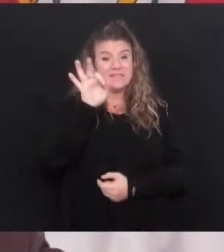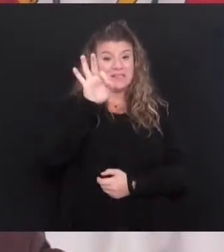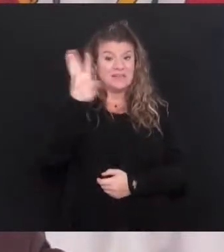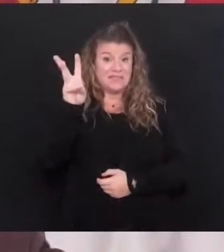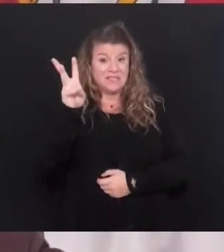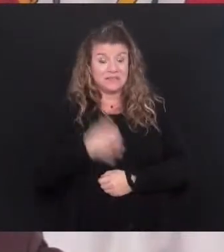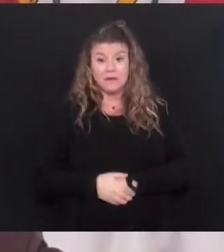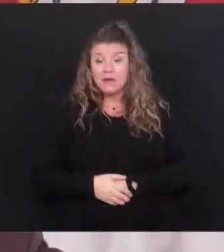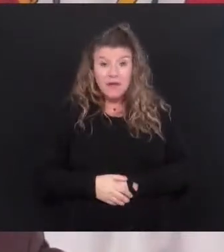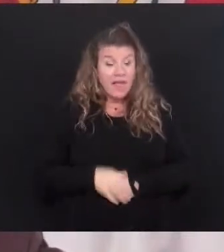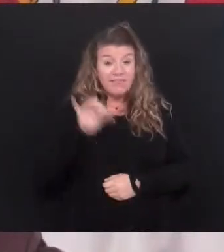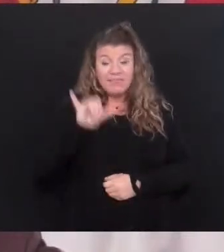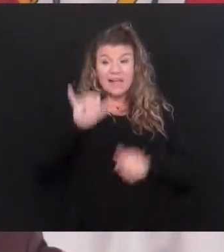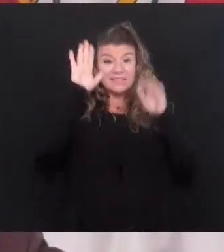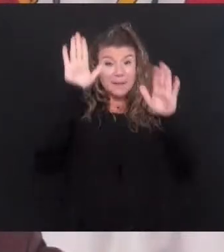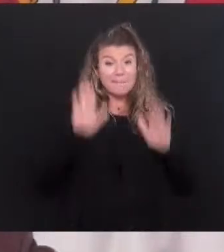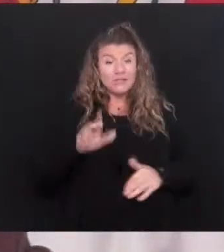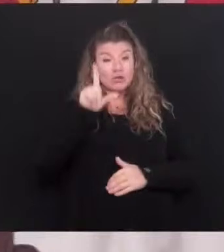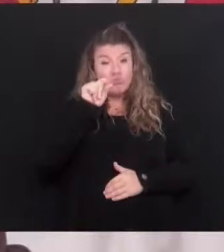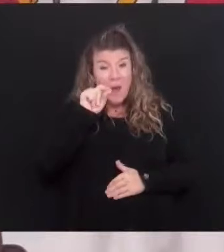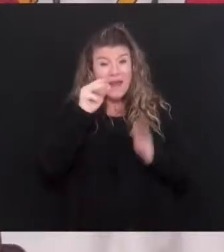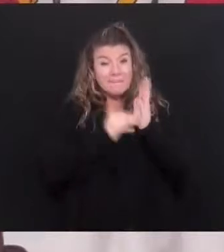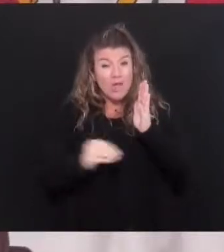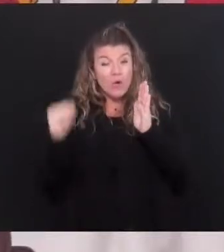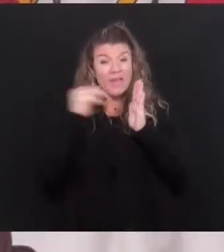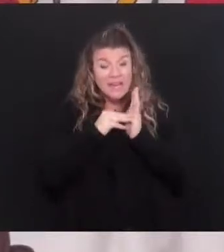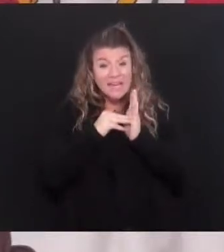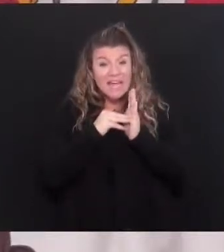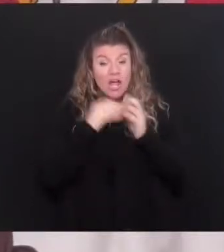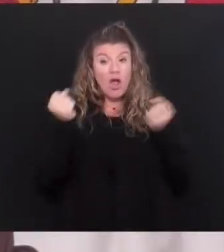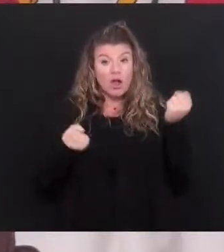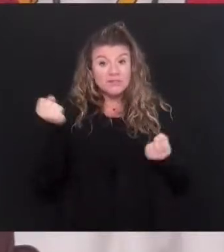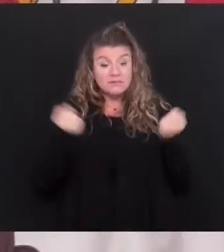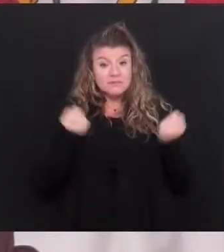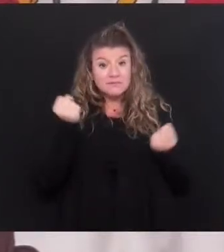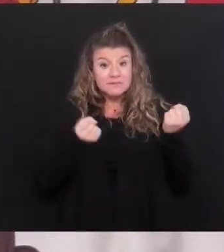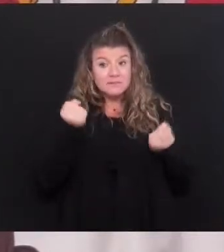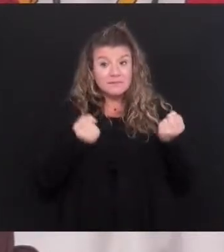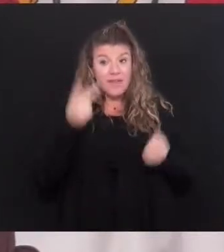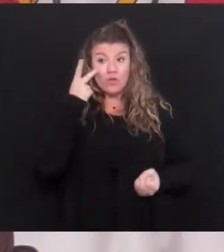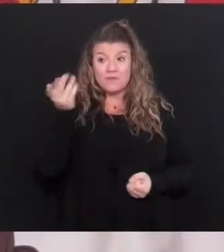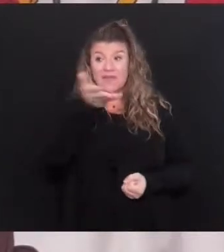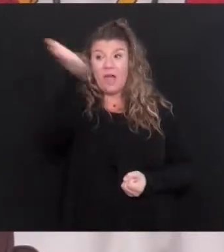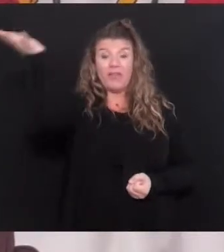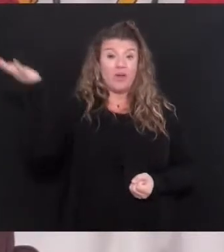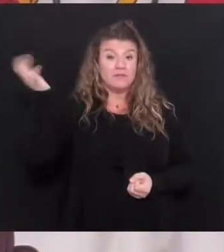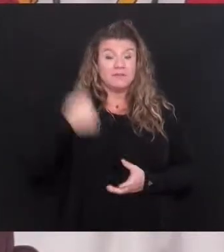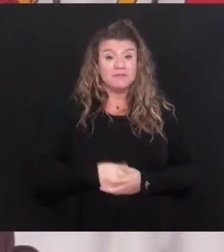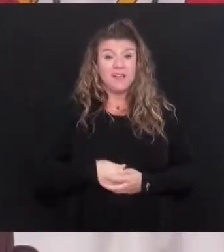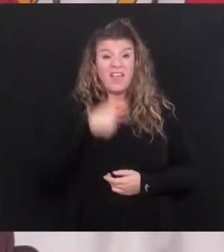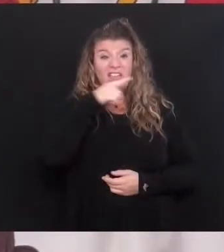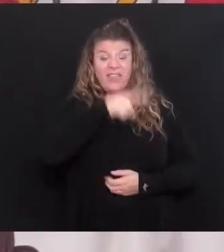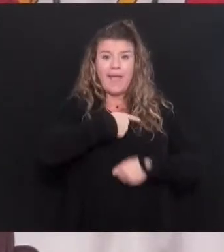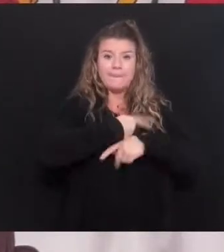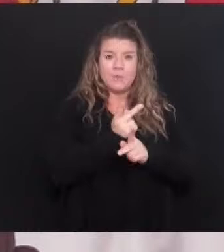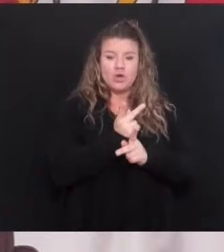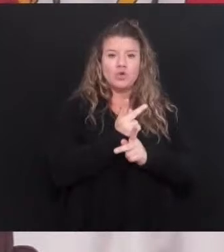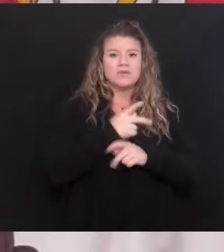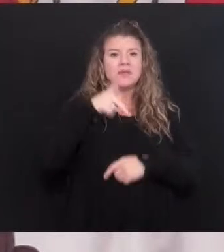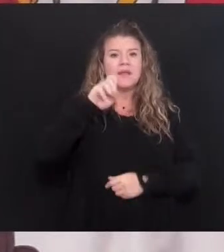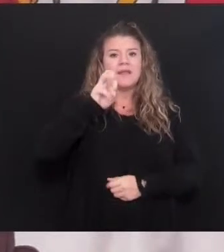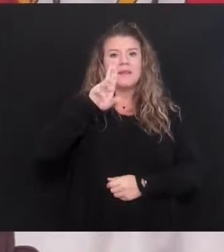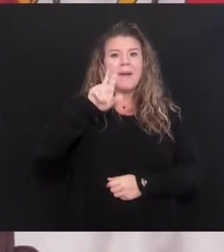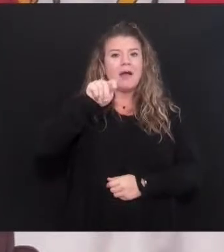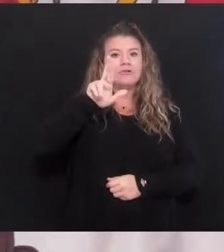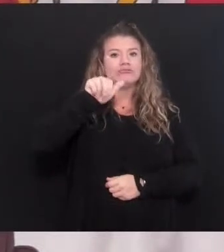know, amazing. 20 million cars that you see out there that they have produced the powertrains right